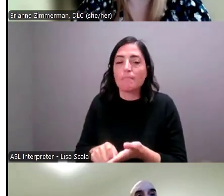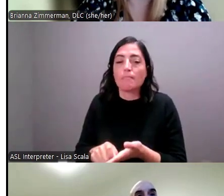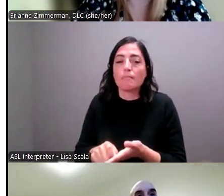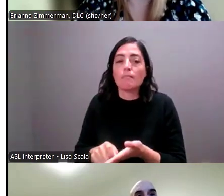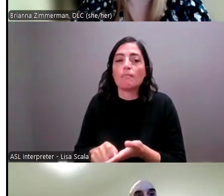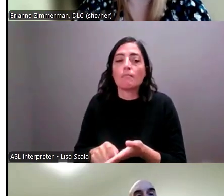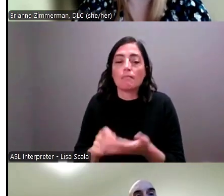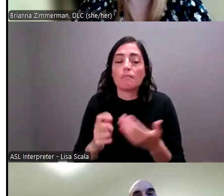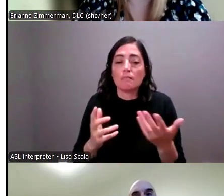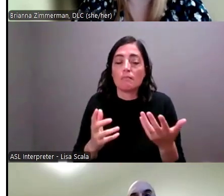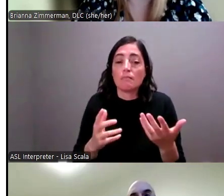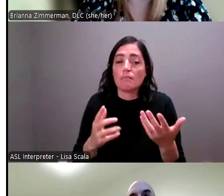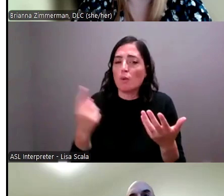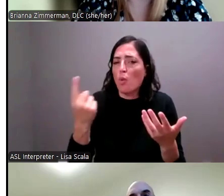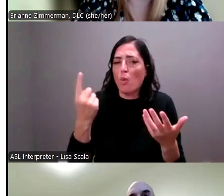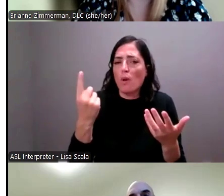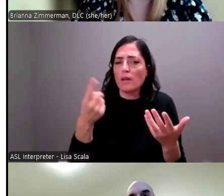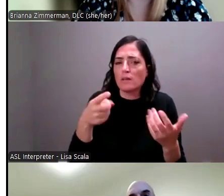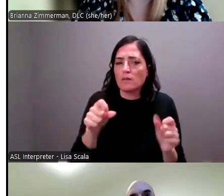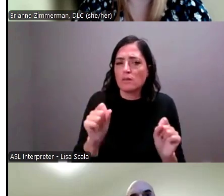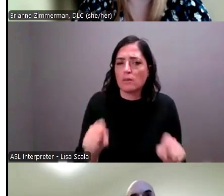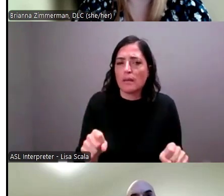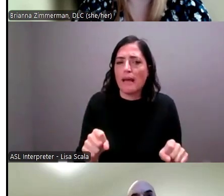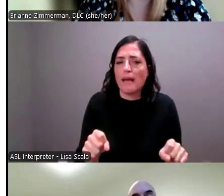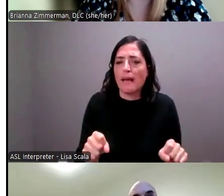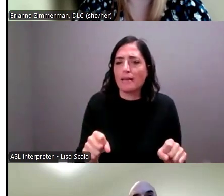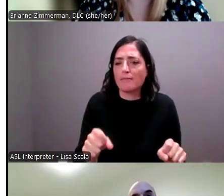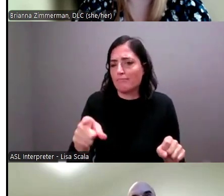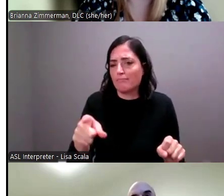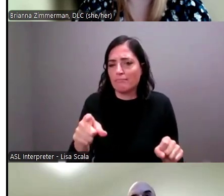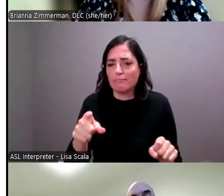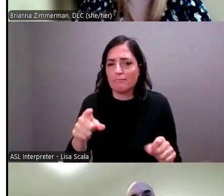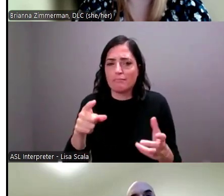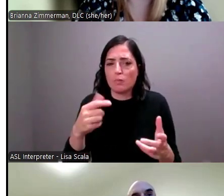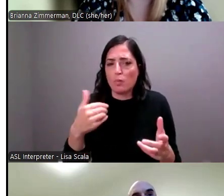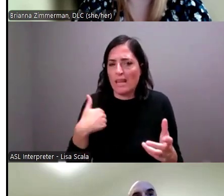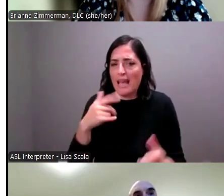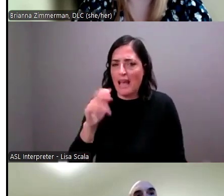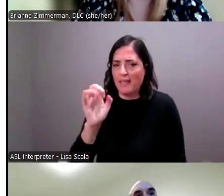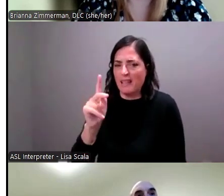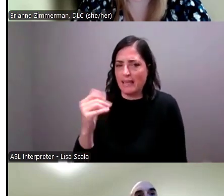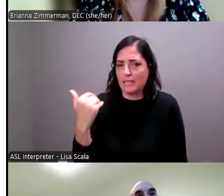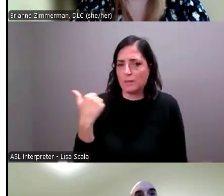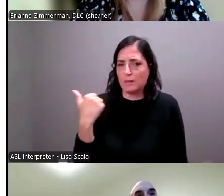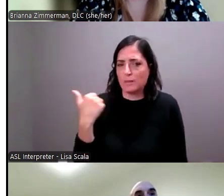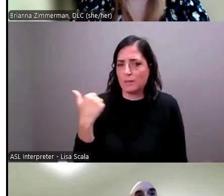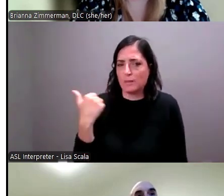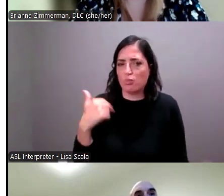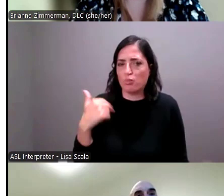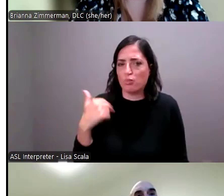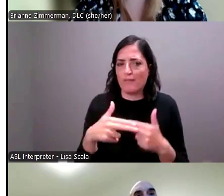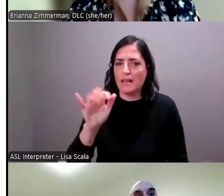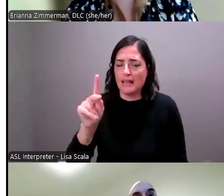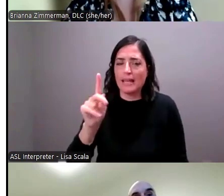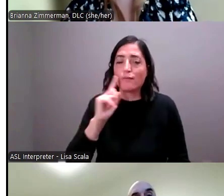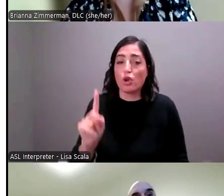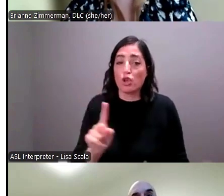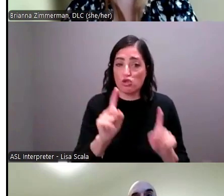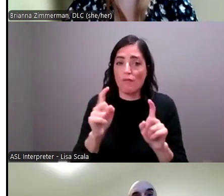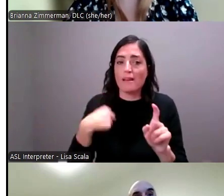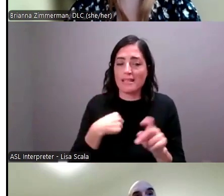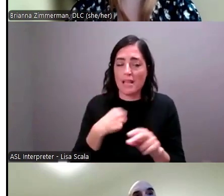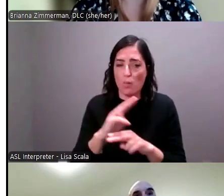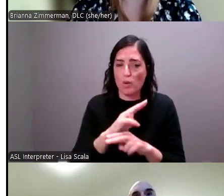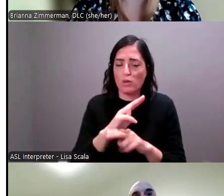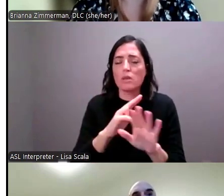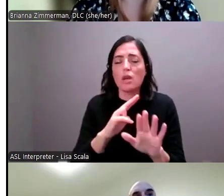So, you can always, Brianna, we had the links on the prior slide to surveys that we use.